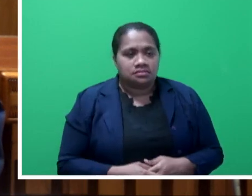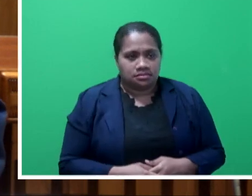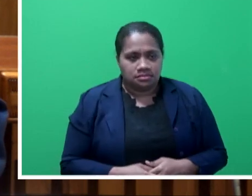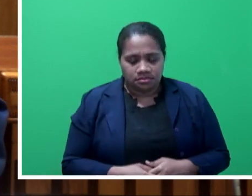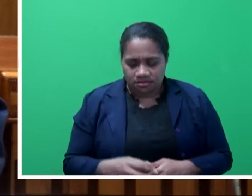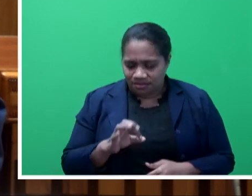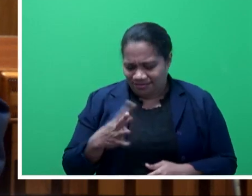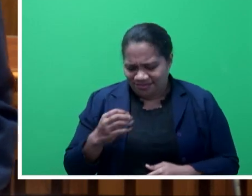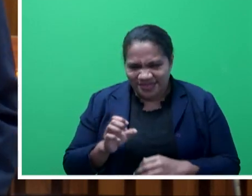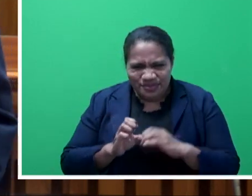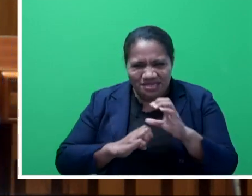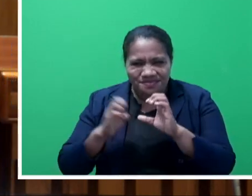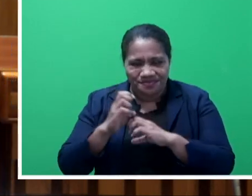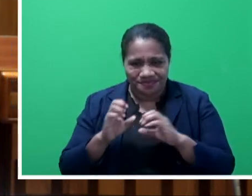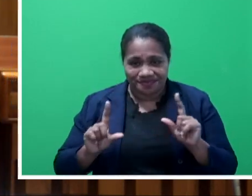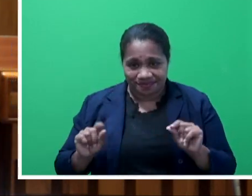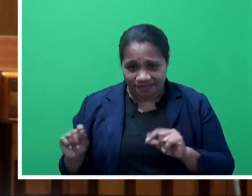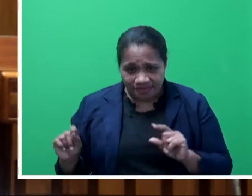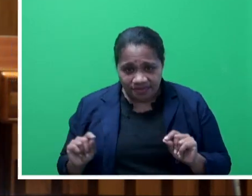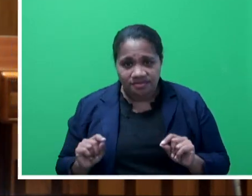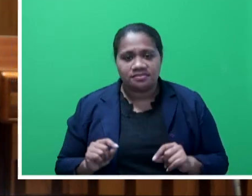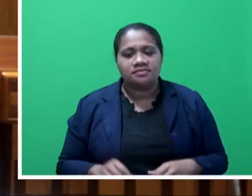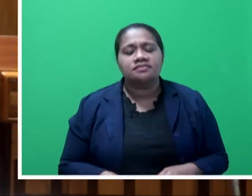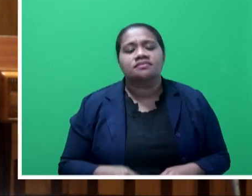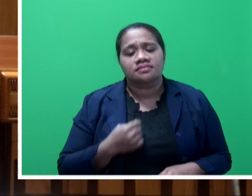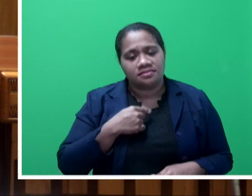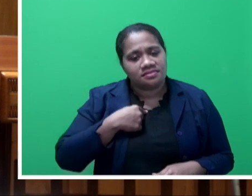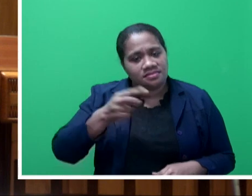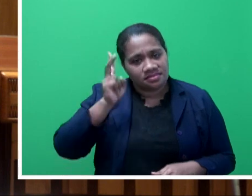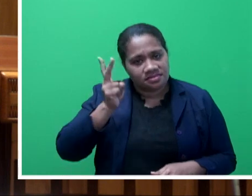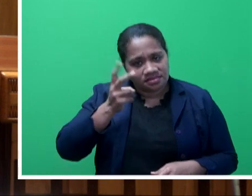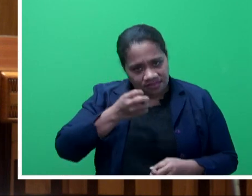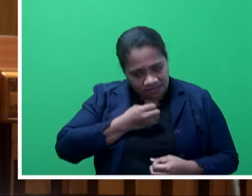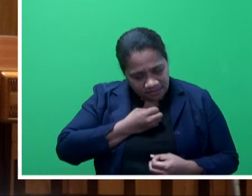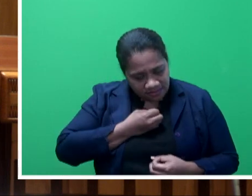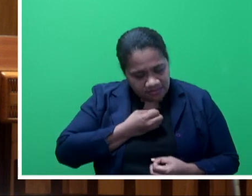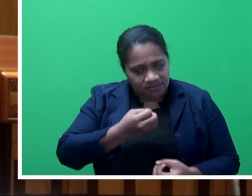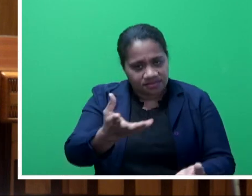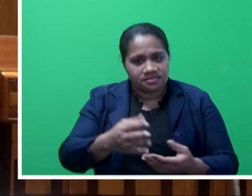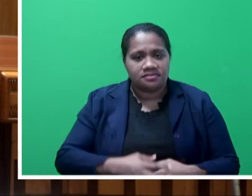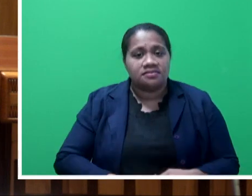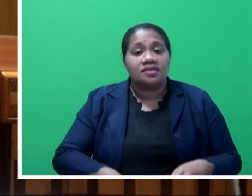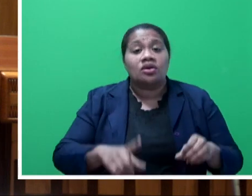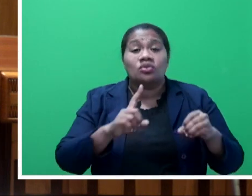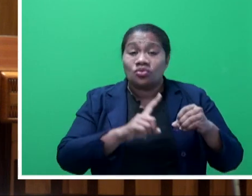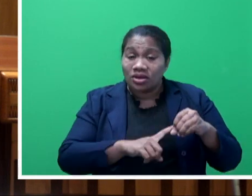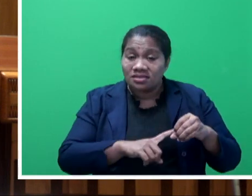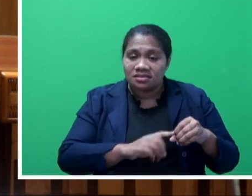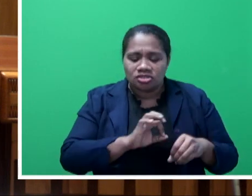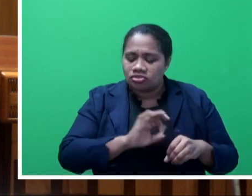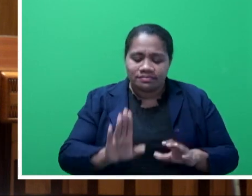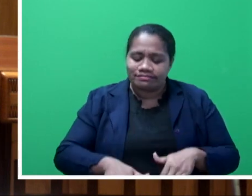so. I again reiterate the position. Qantas is not participating in the